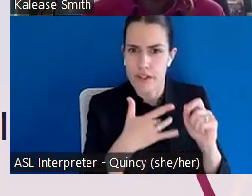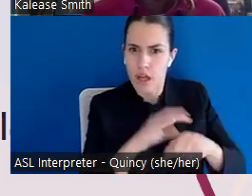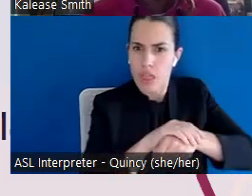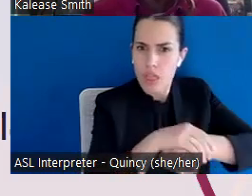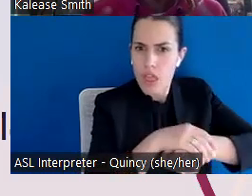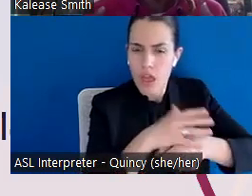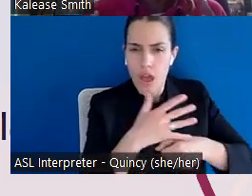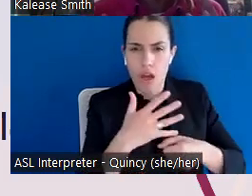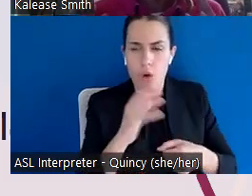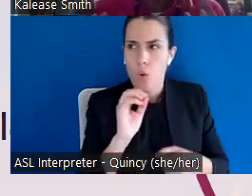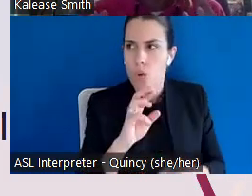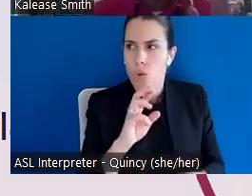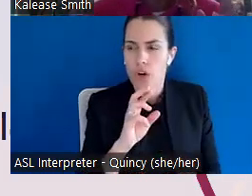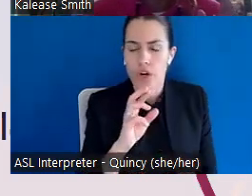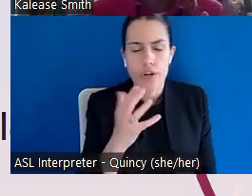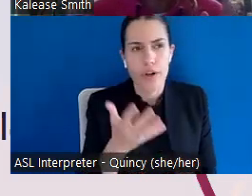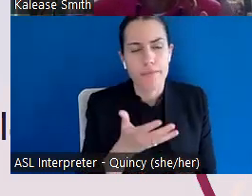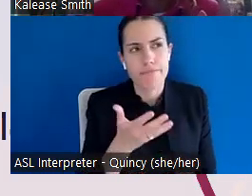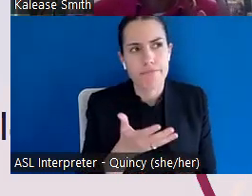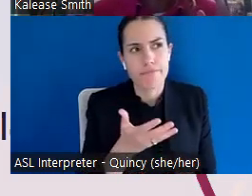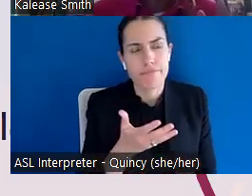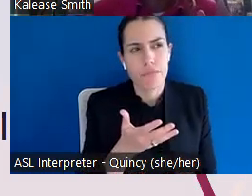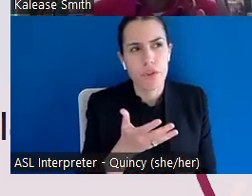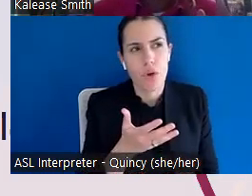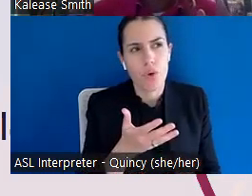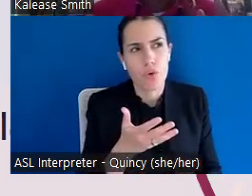feel or those certain